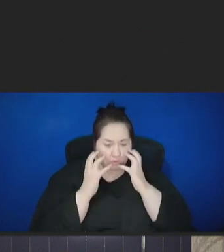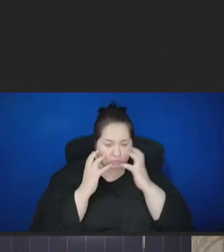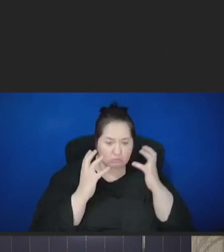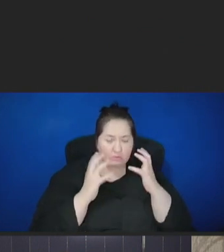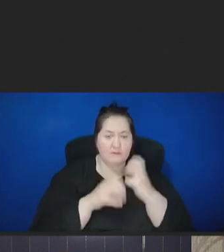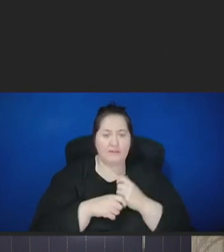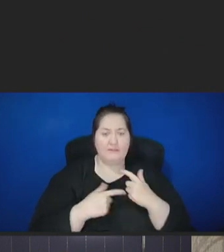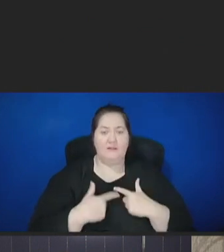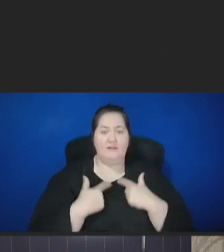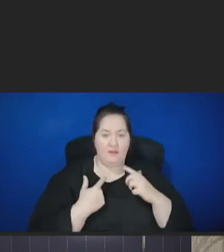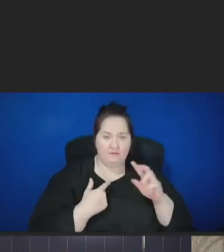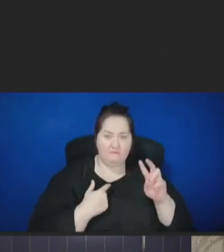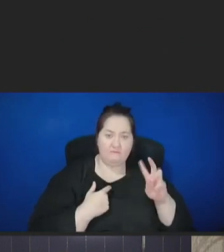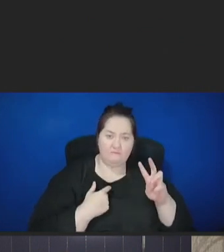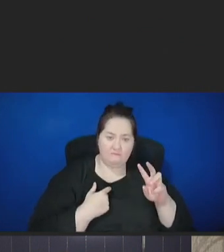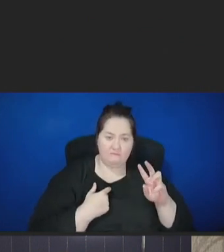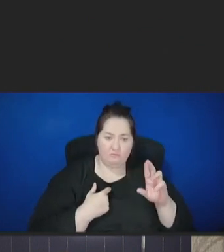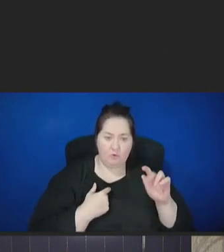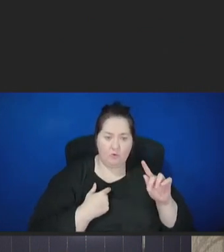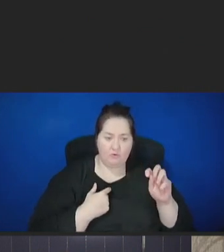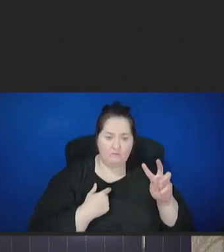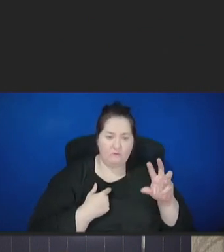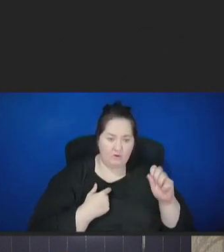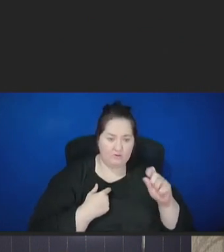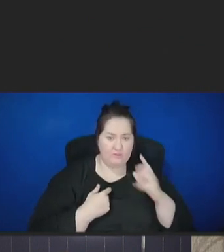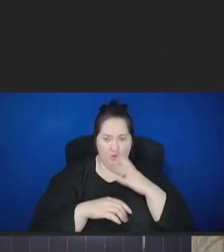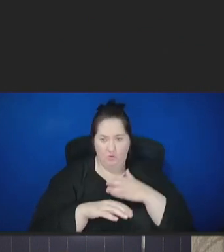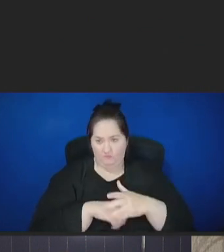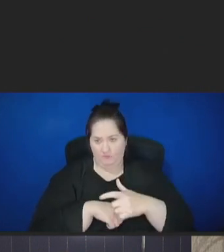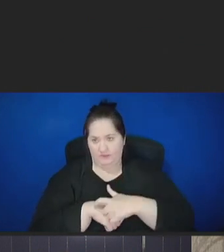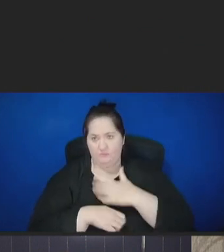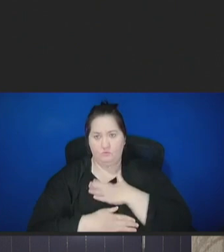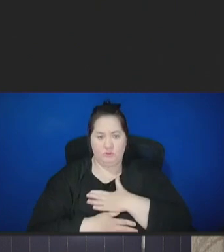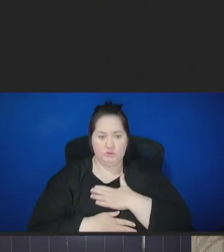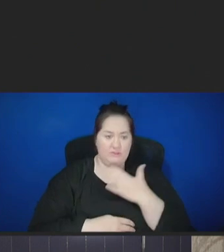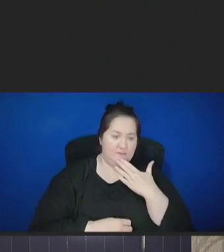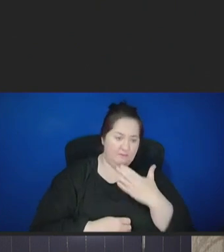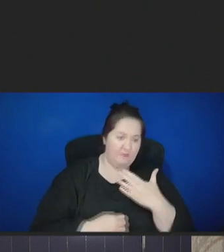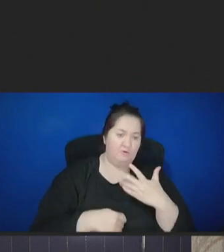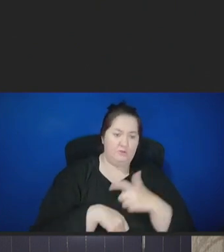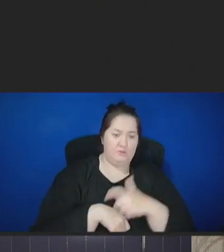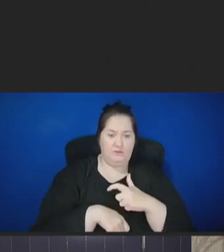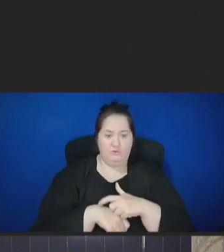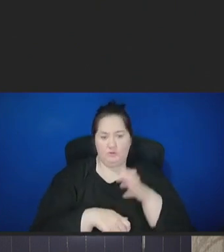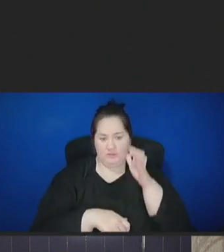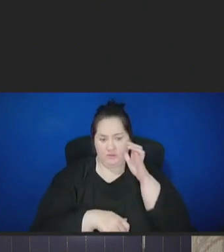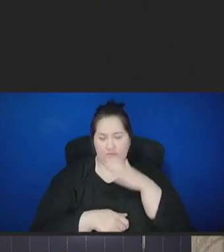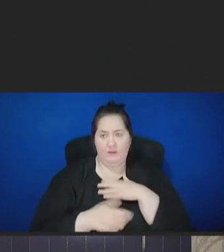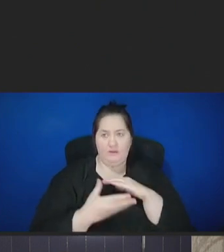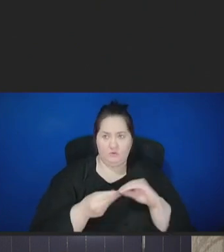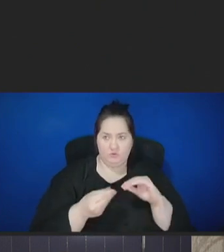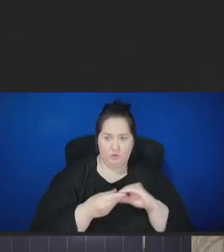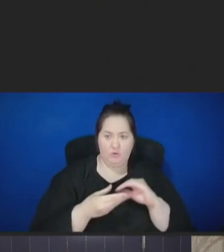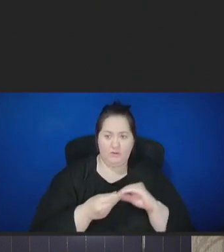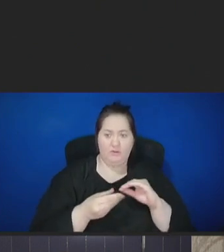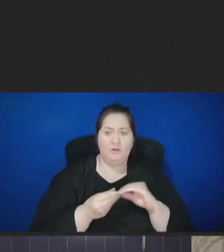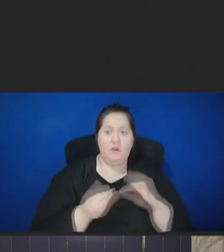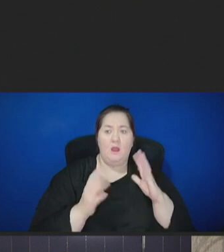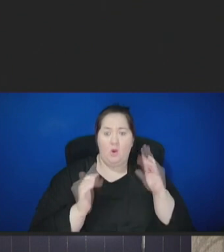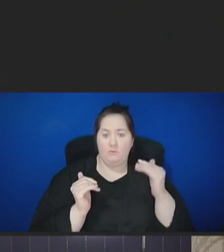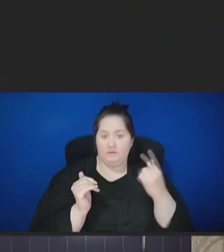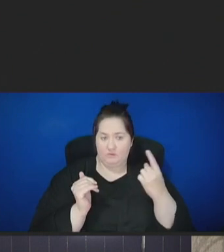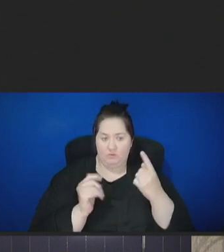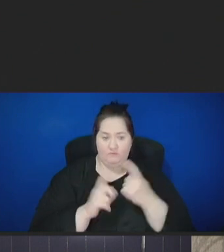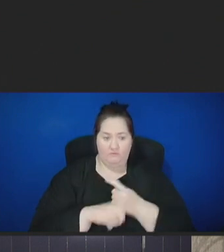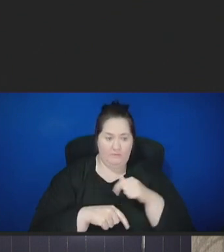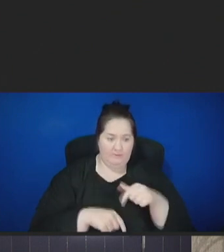the live rotavirus vaccine? I know I'm going past my time. I appreciate you guys taking the time to hear my story. I hope somebody from